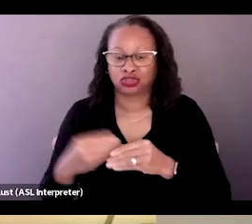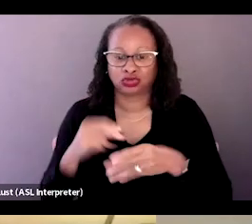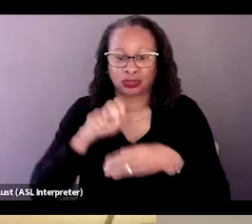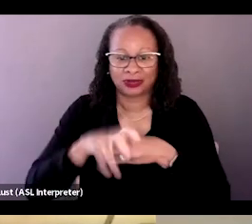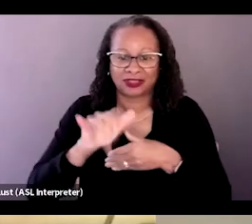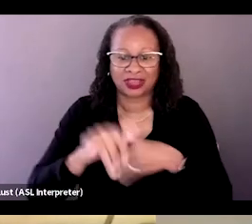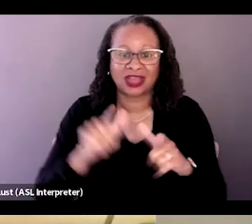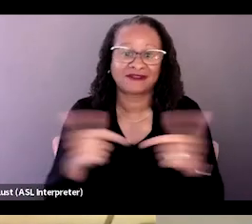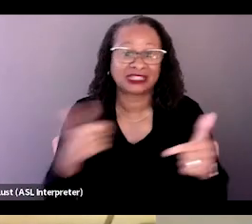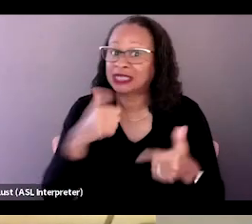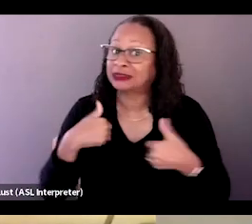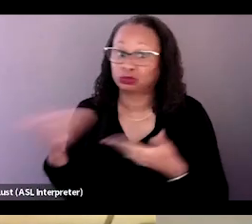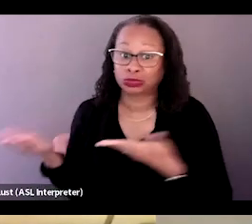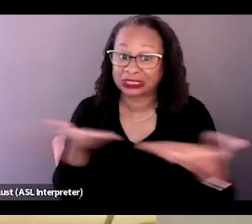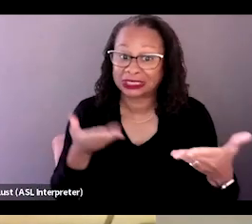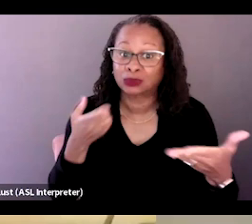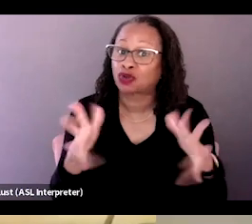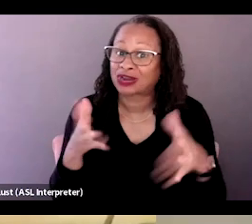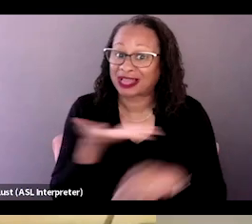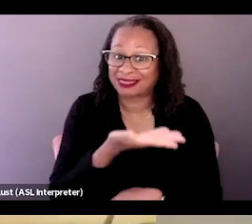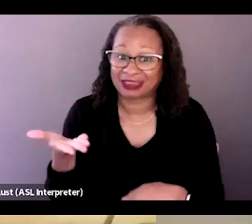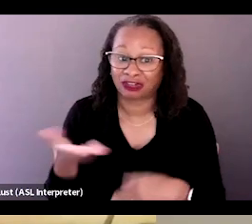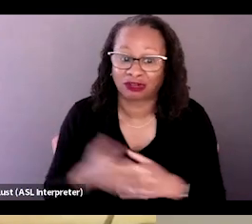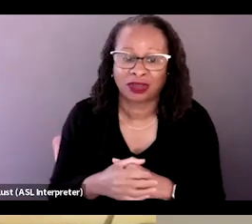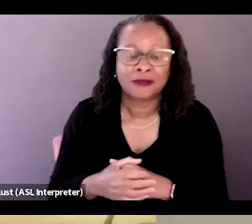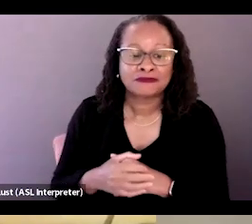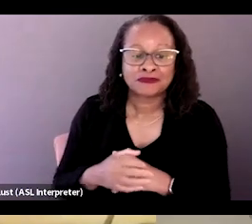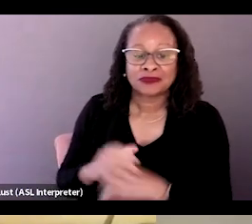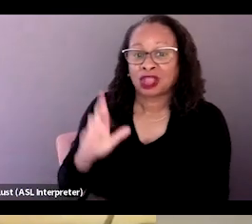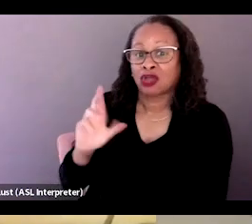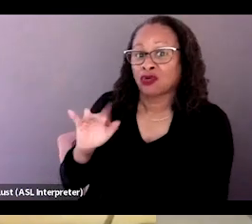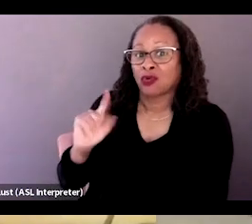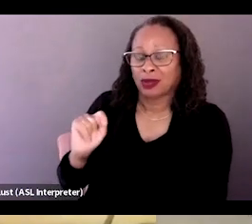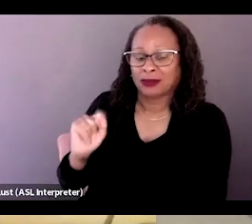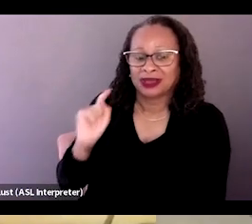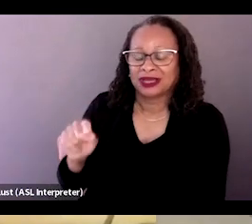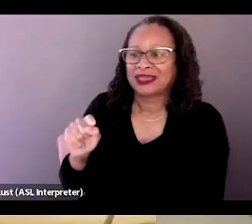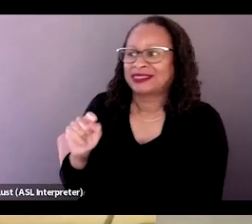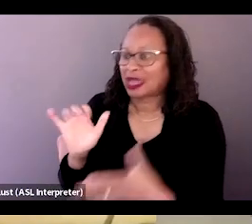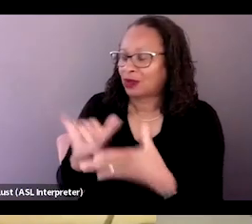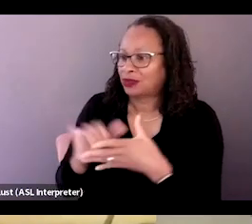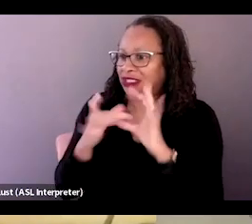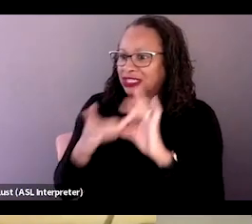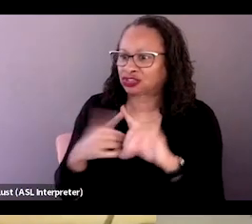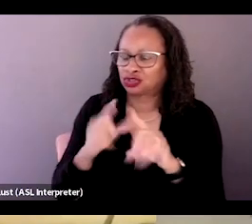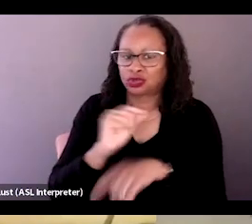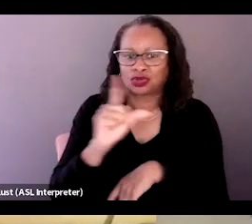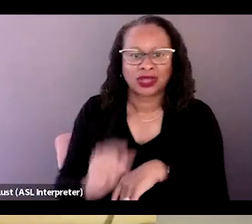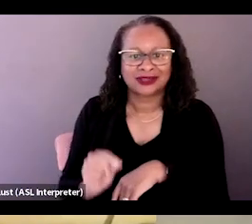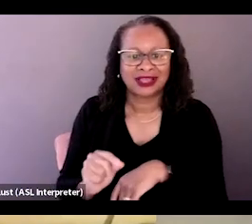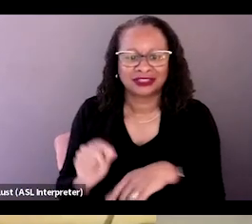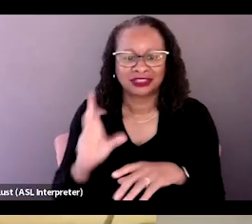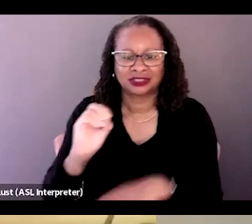there. Yeah, I guess it also means this movie has a connection. What was that Italian documentary about that small town in Tuscany